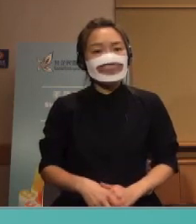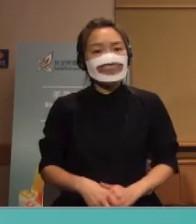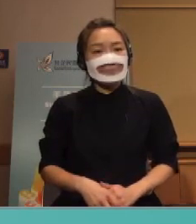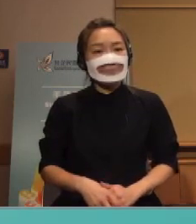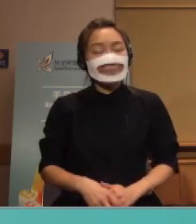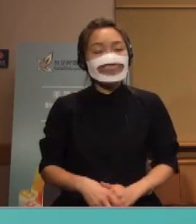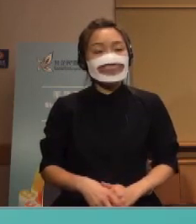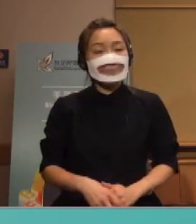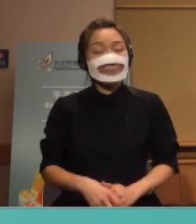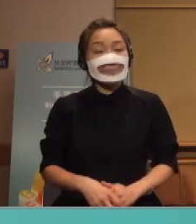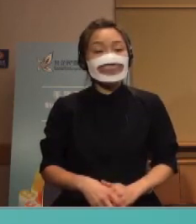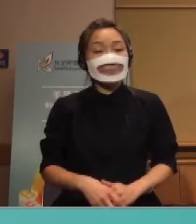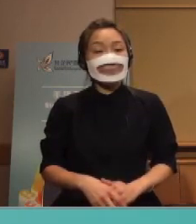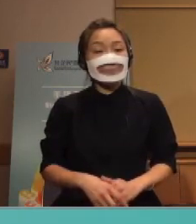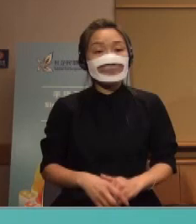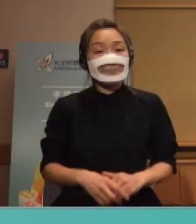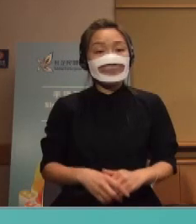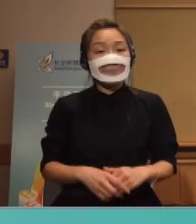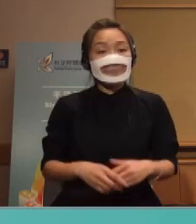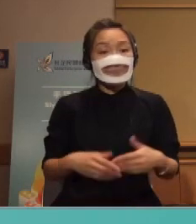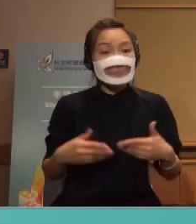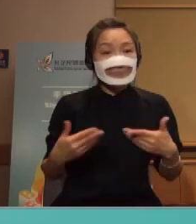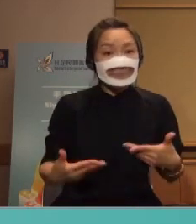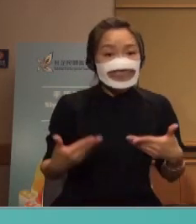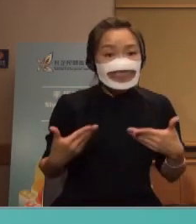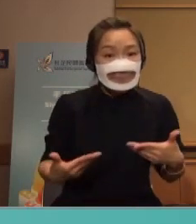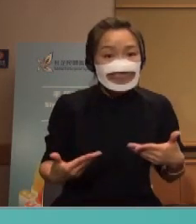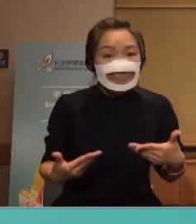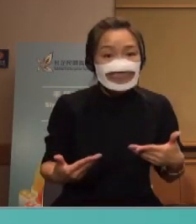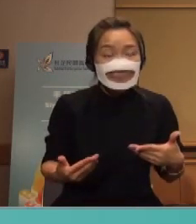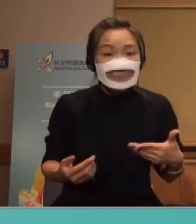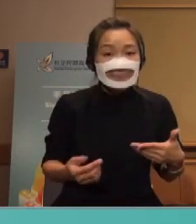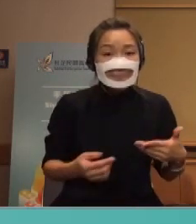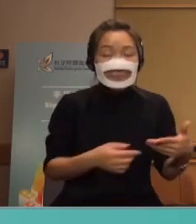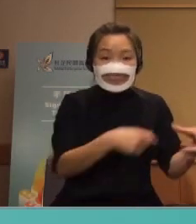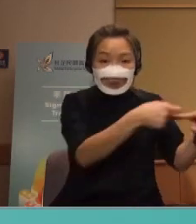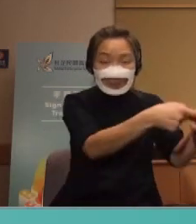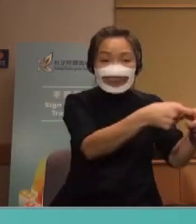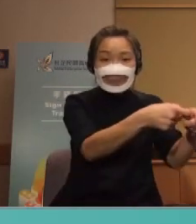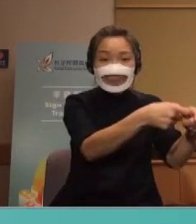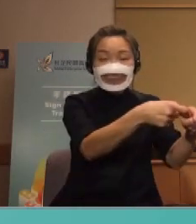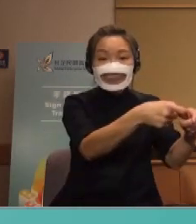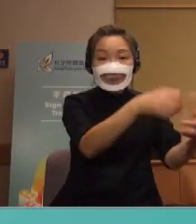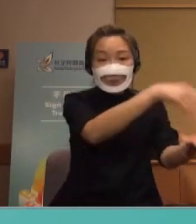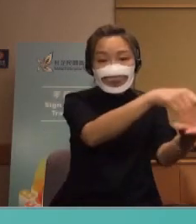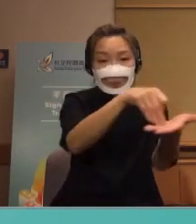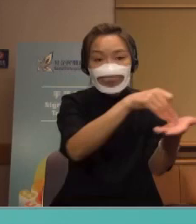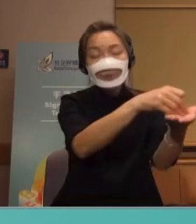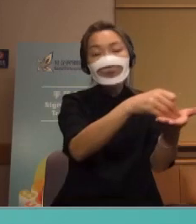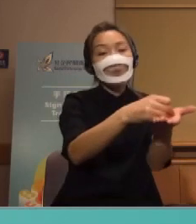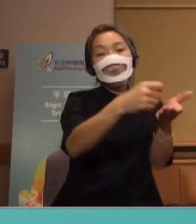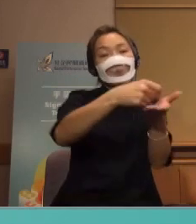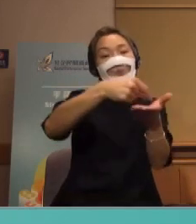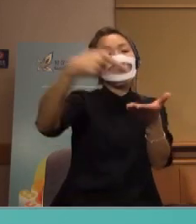we're going to keep saying that to each other at the moment. But Kelvin, thank you for that. But is there something specific to Hong Kong that you have